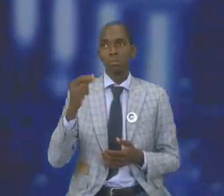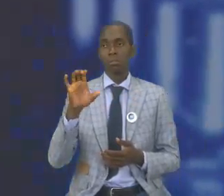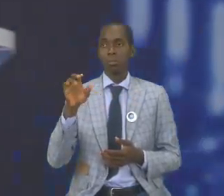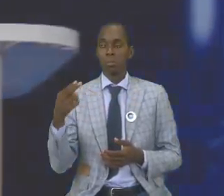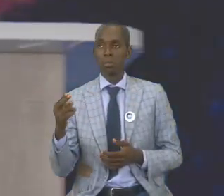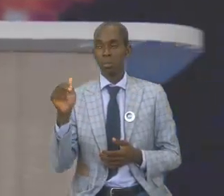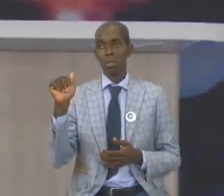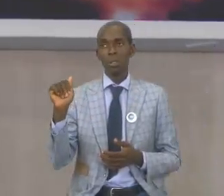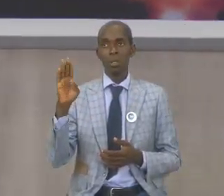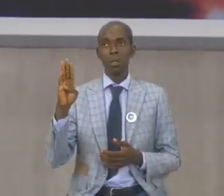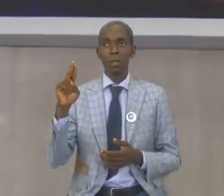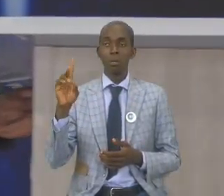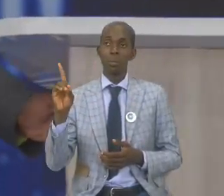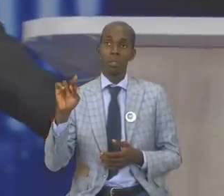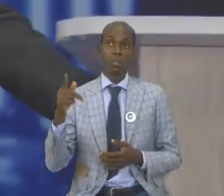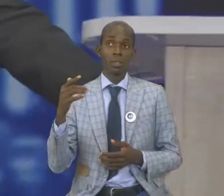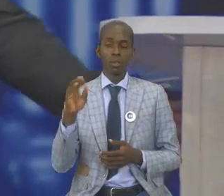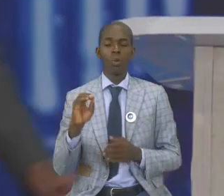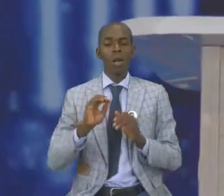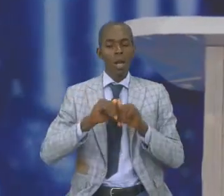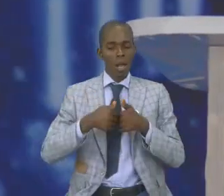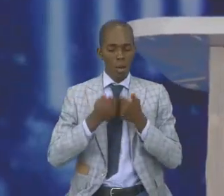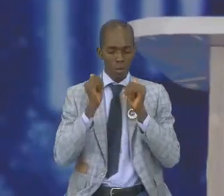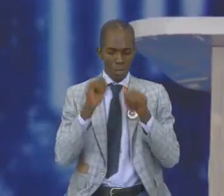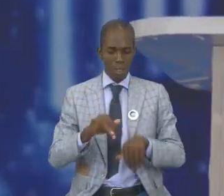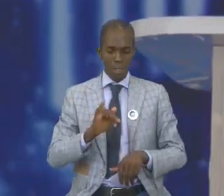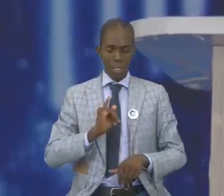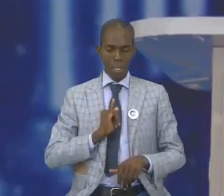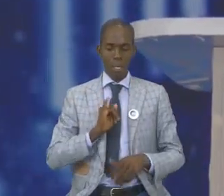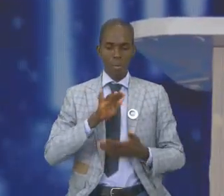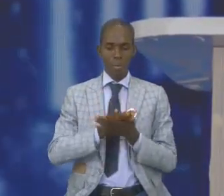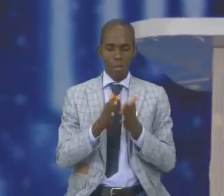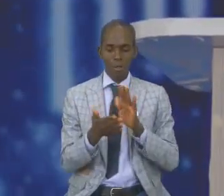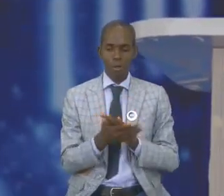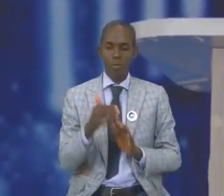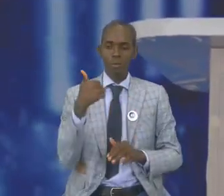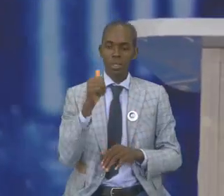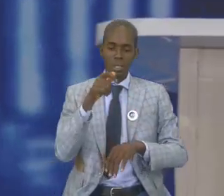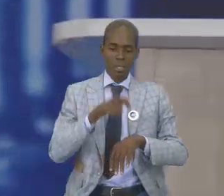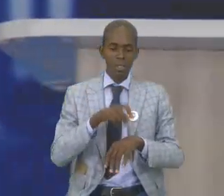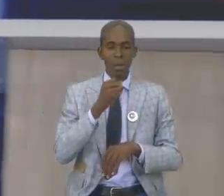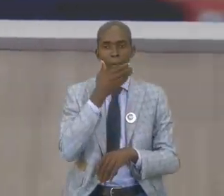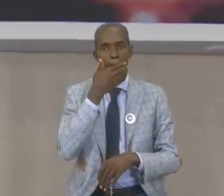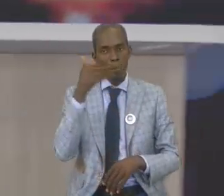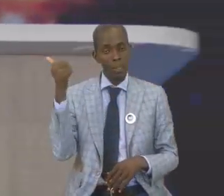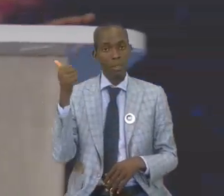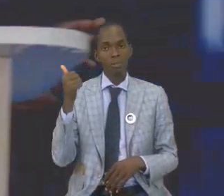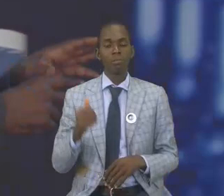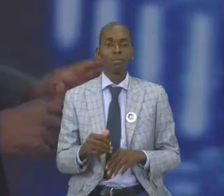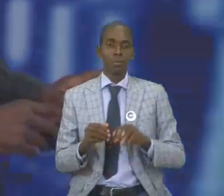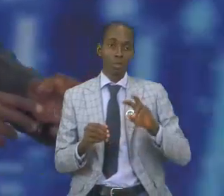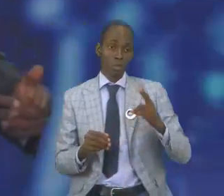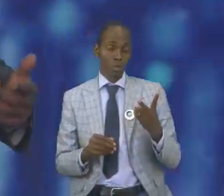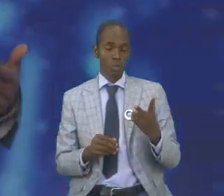can I become 10 times better? 1, 2. How can